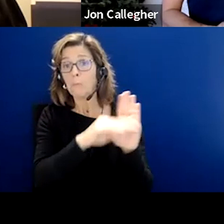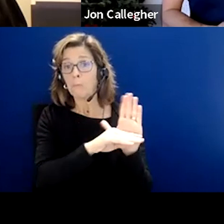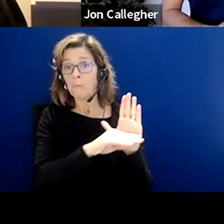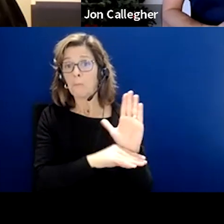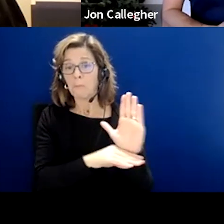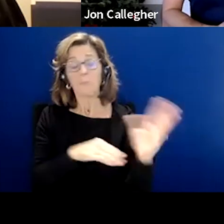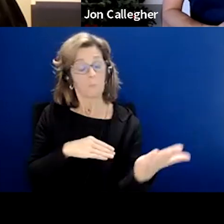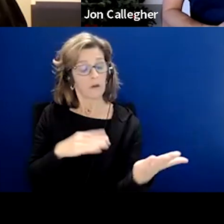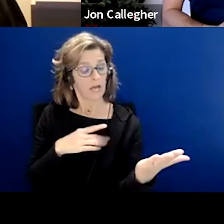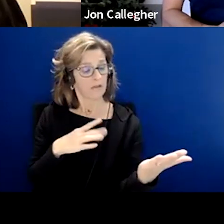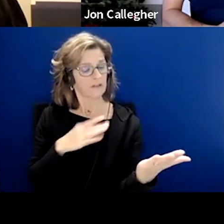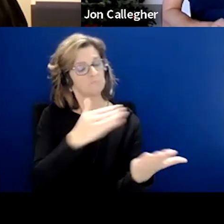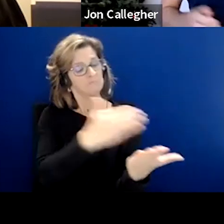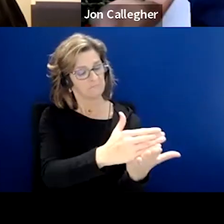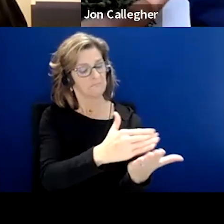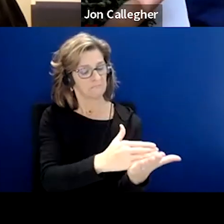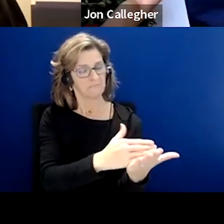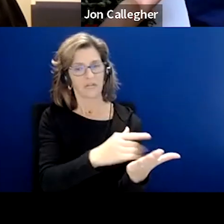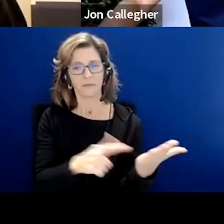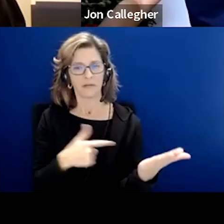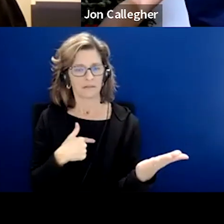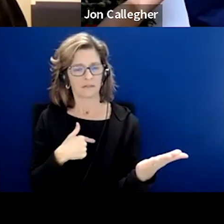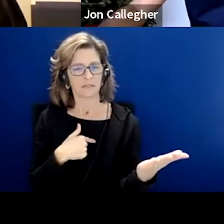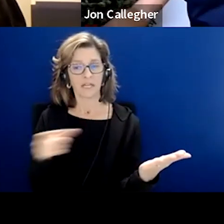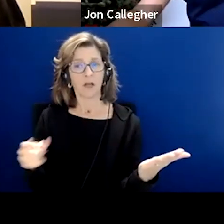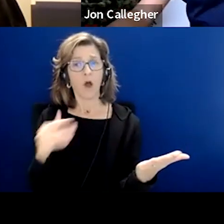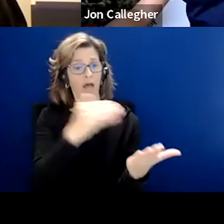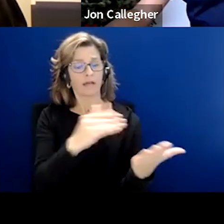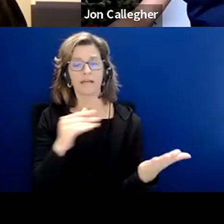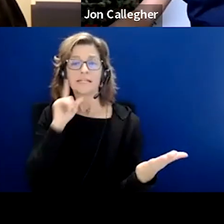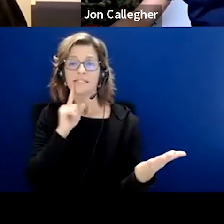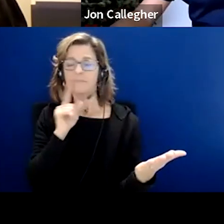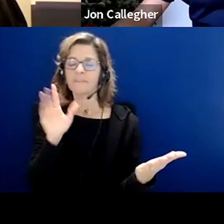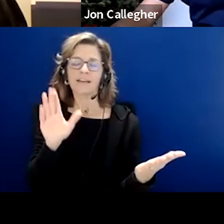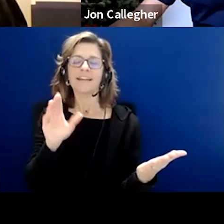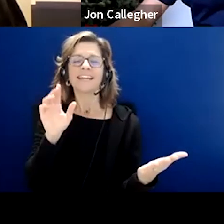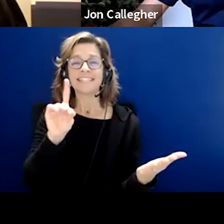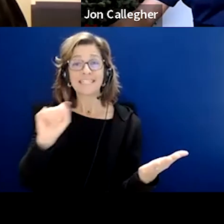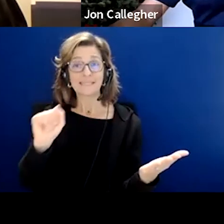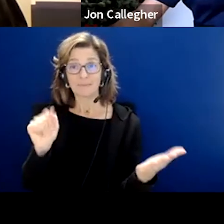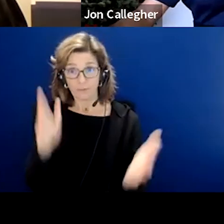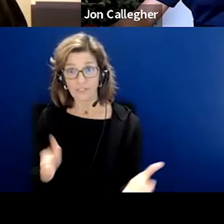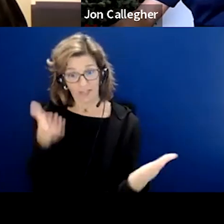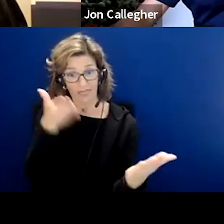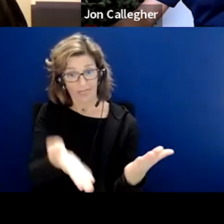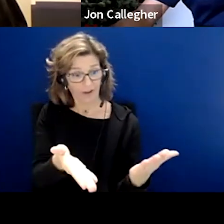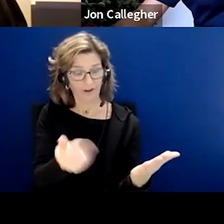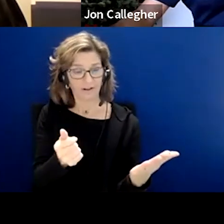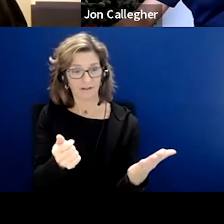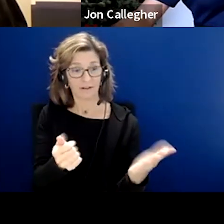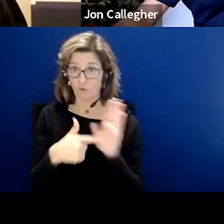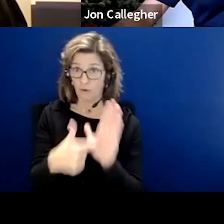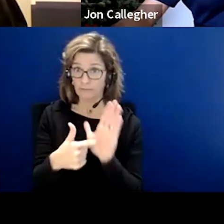yourself, again, what's the meaning of participation? Just because someone may work in retail, does that mean that they have the ability